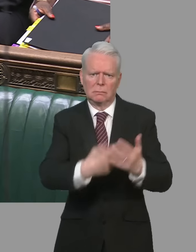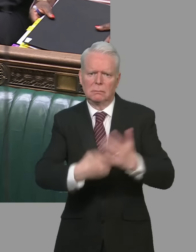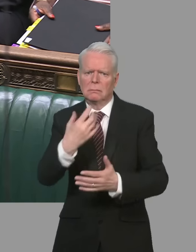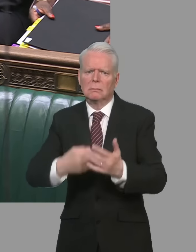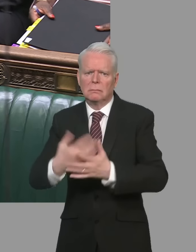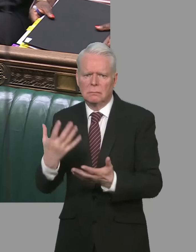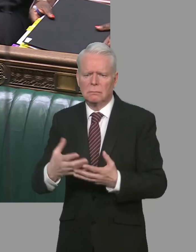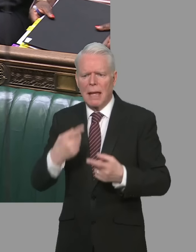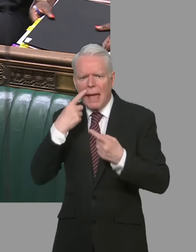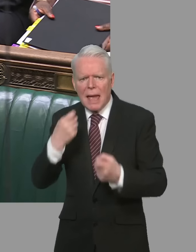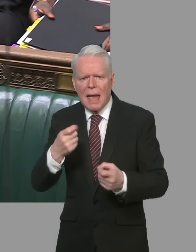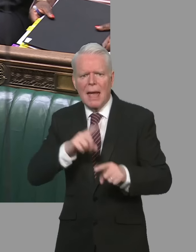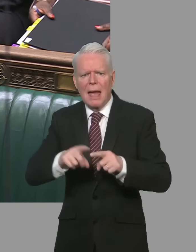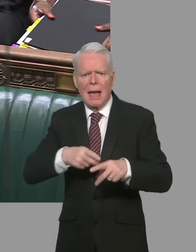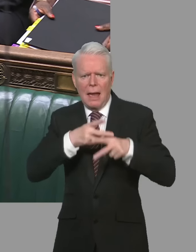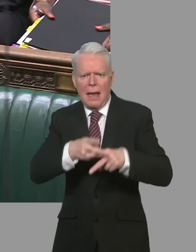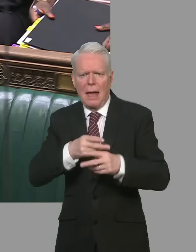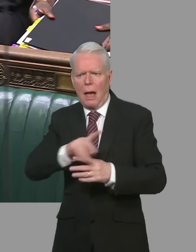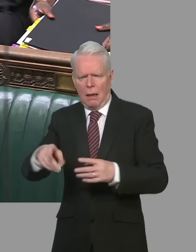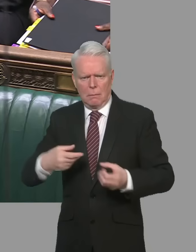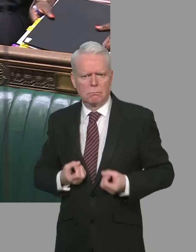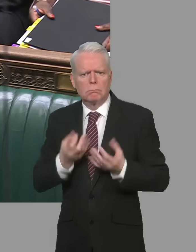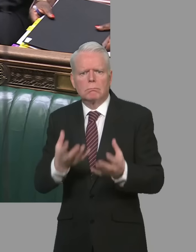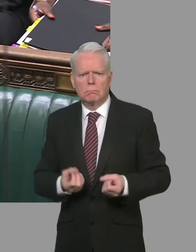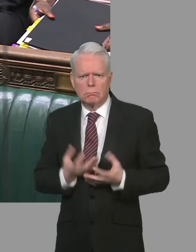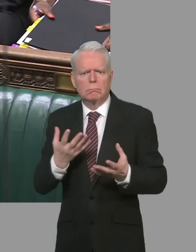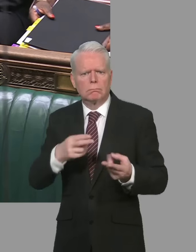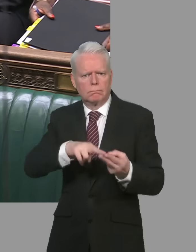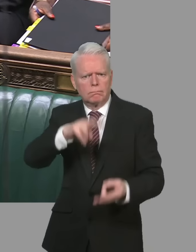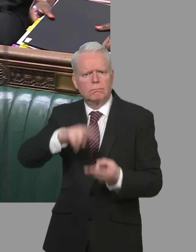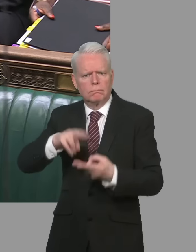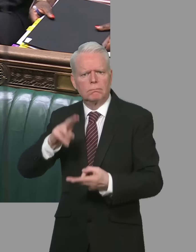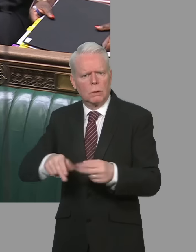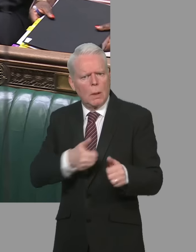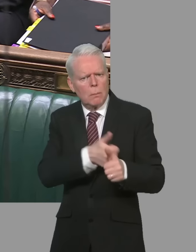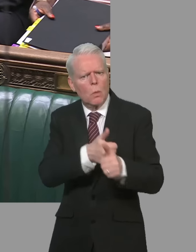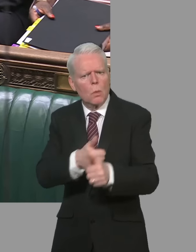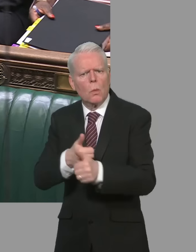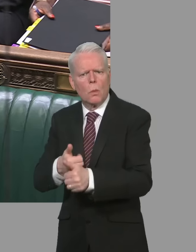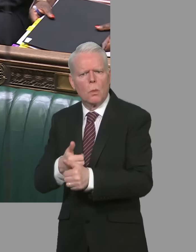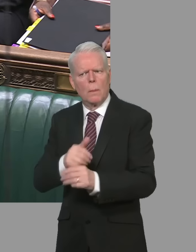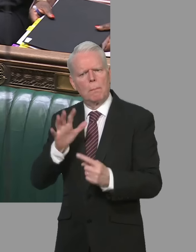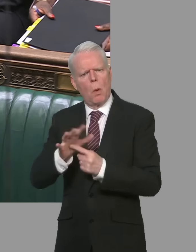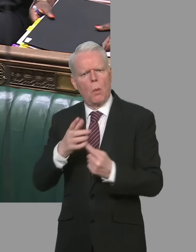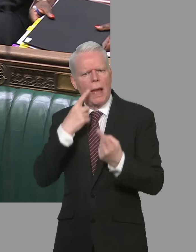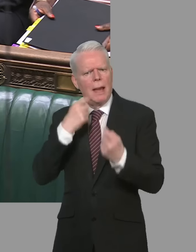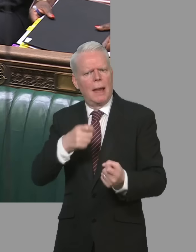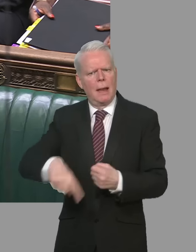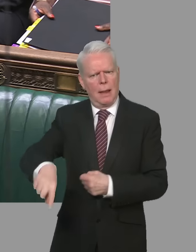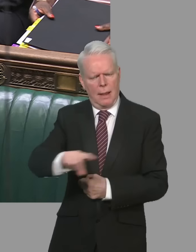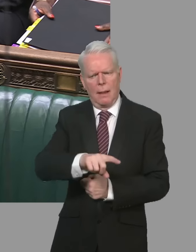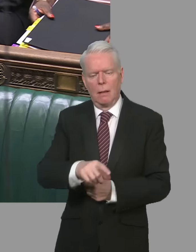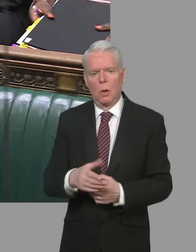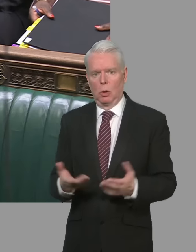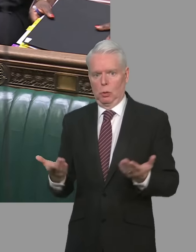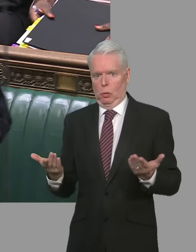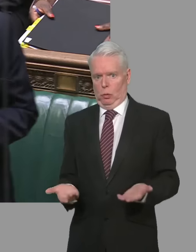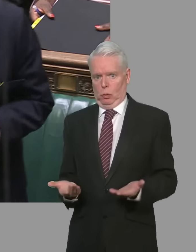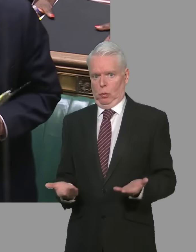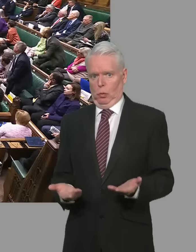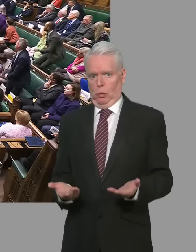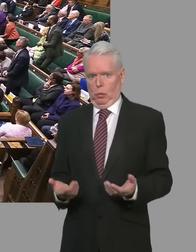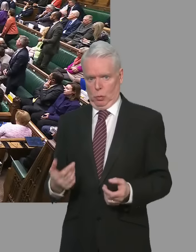Today, Mr. Speaker, NHS satisfaction rates have risen for the first time since the pandemic. That is the difference that a Labour government is